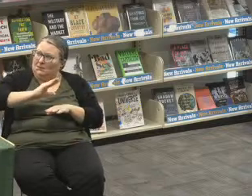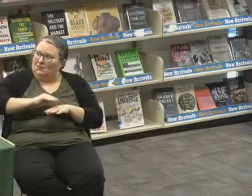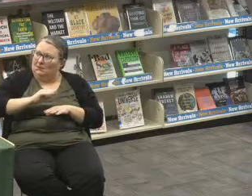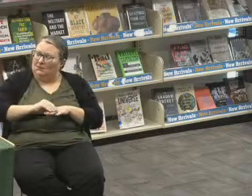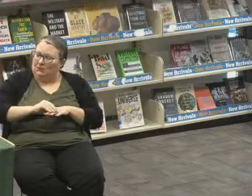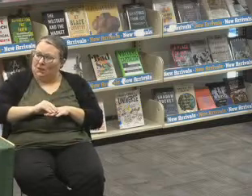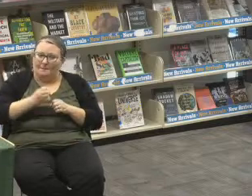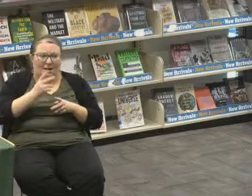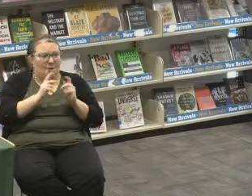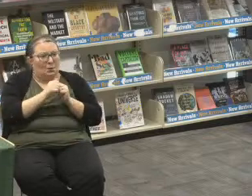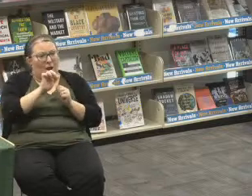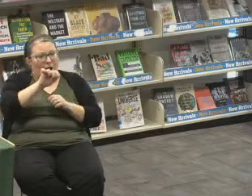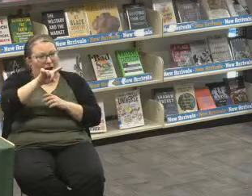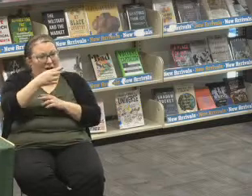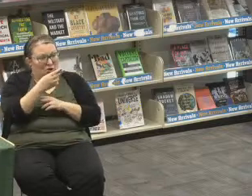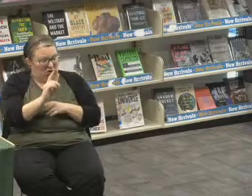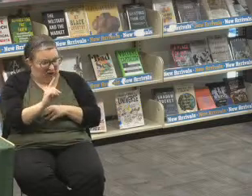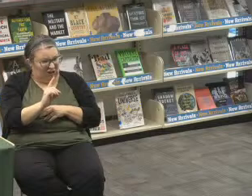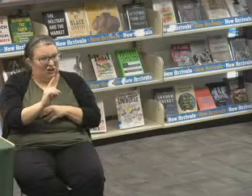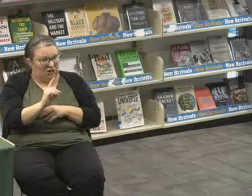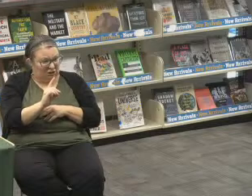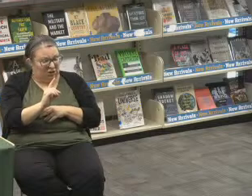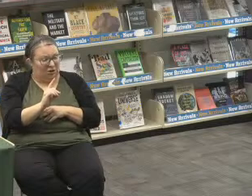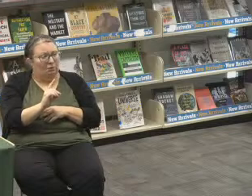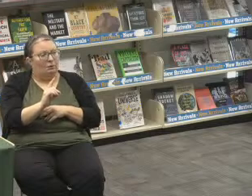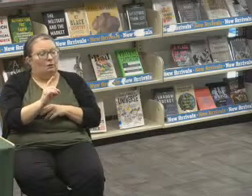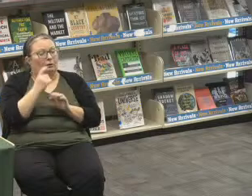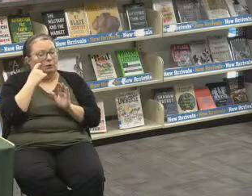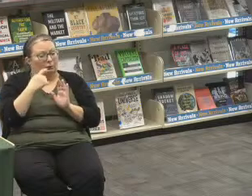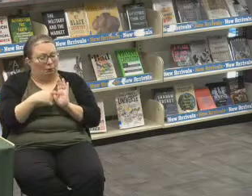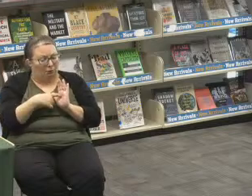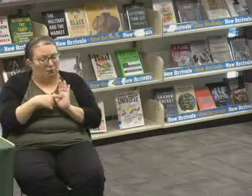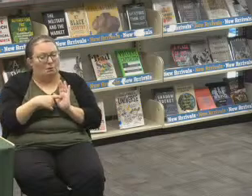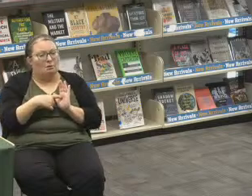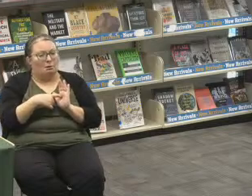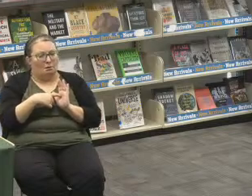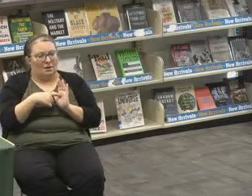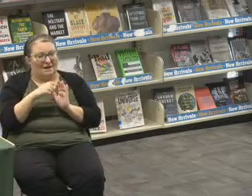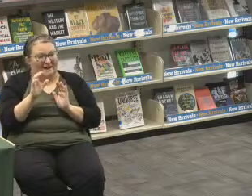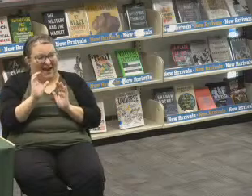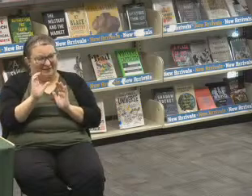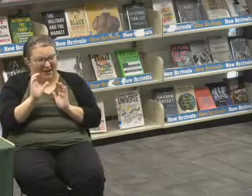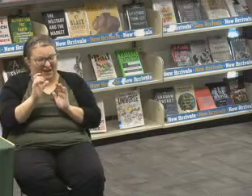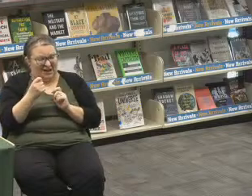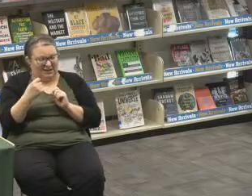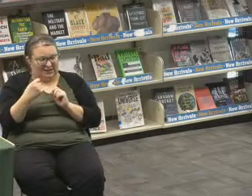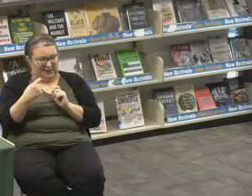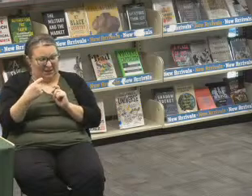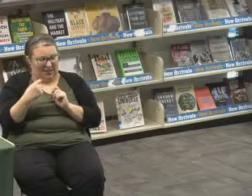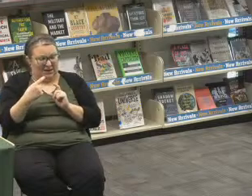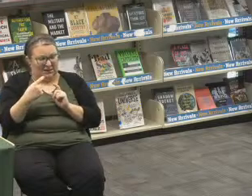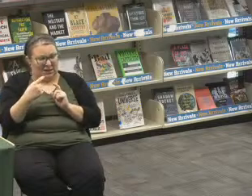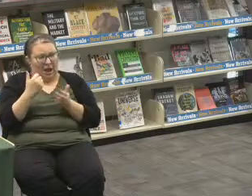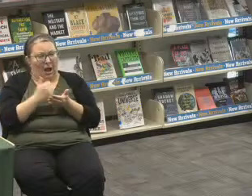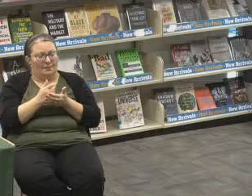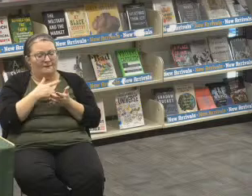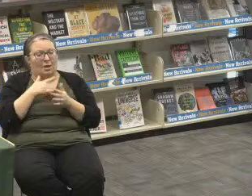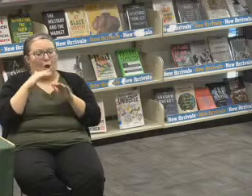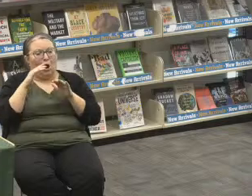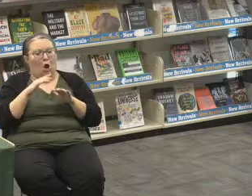Many people with ADHD find that caffeine and stimulants calm them